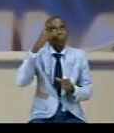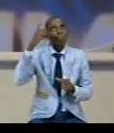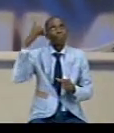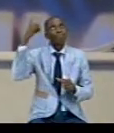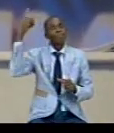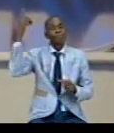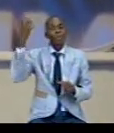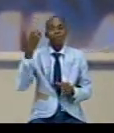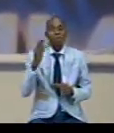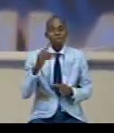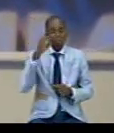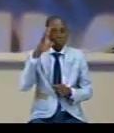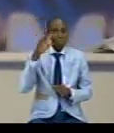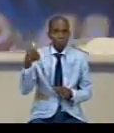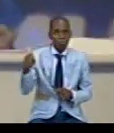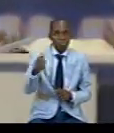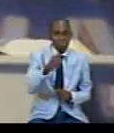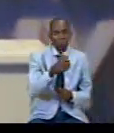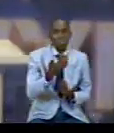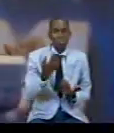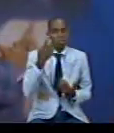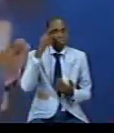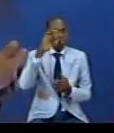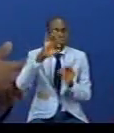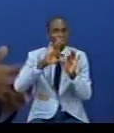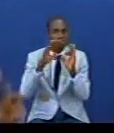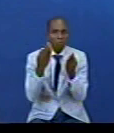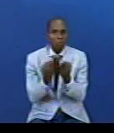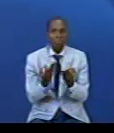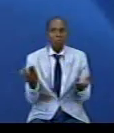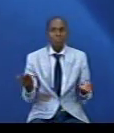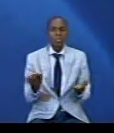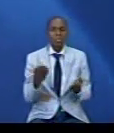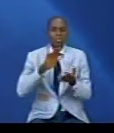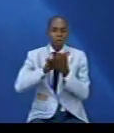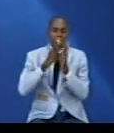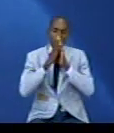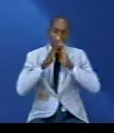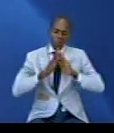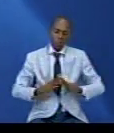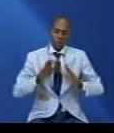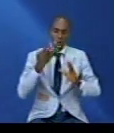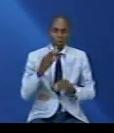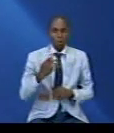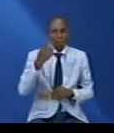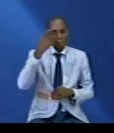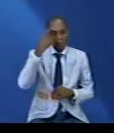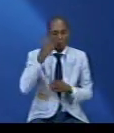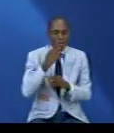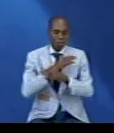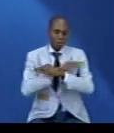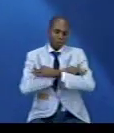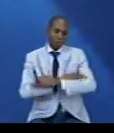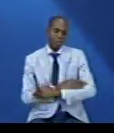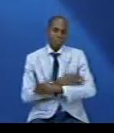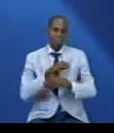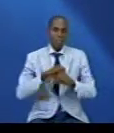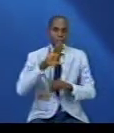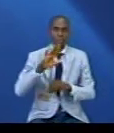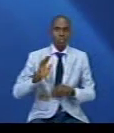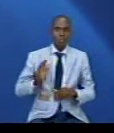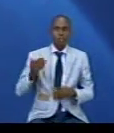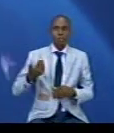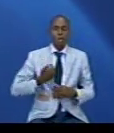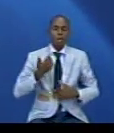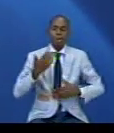for yourself, for your family, peace of mind, rest in your soul,